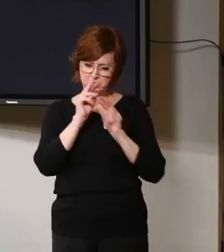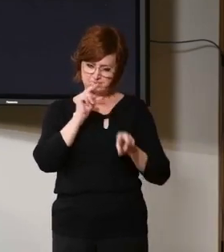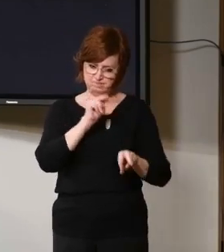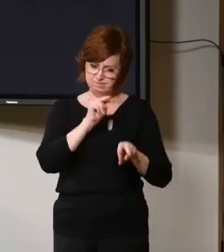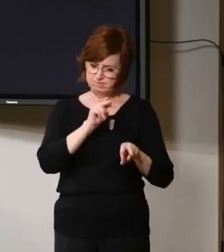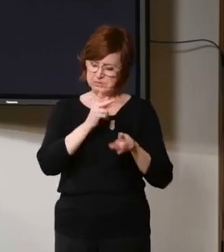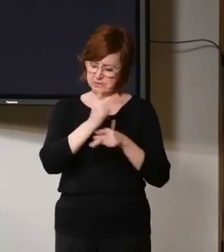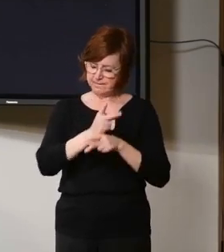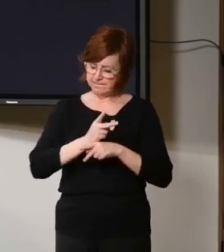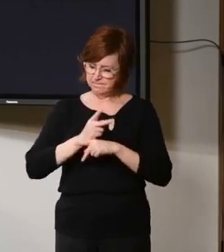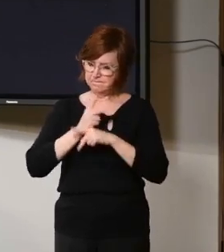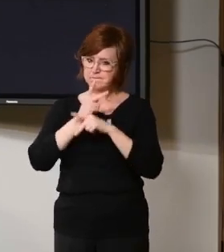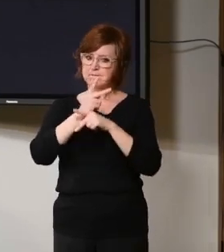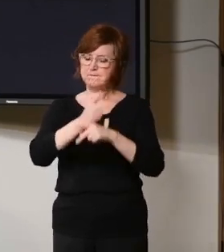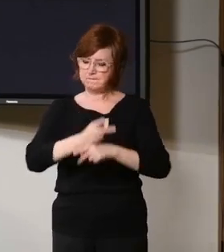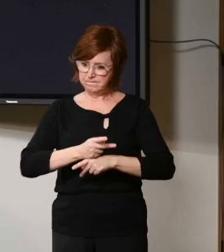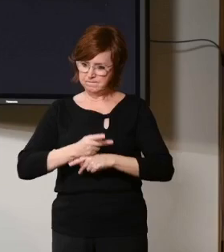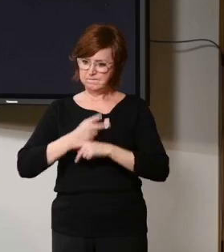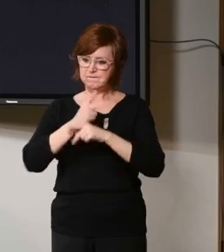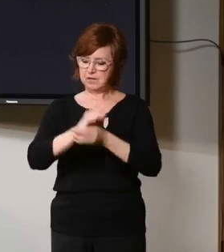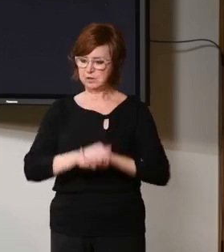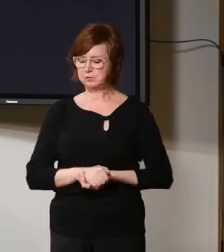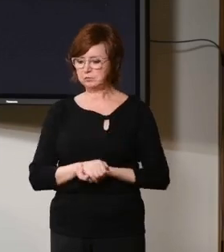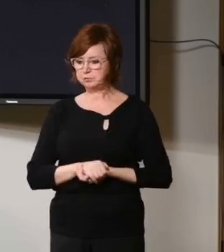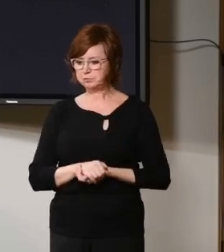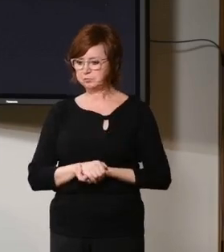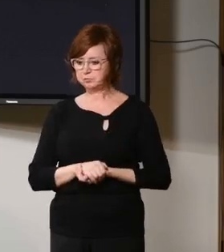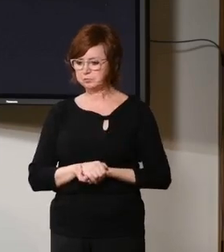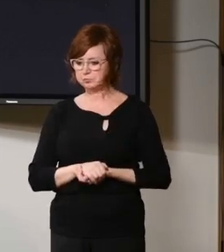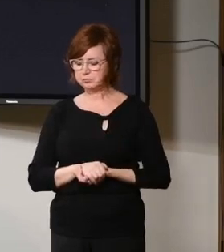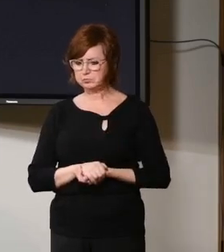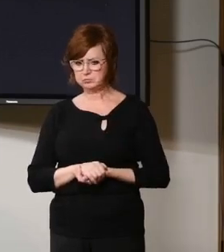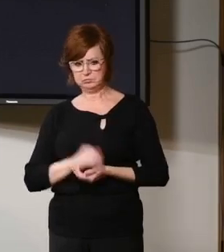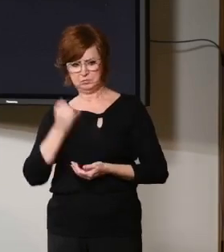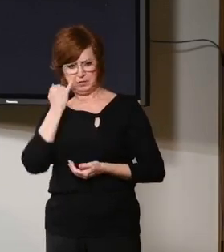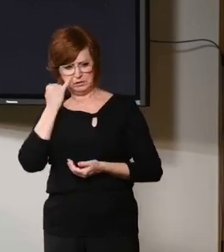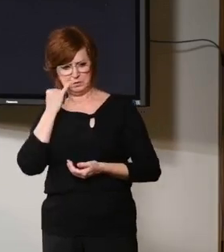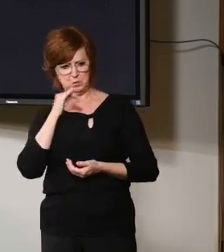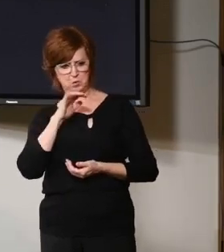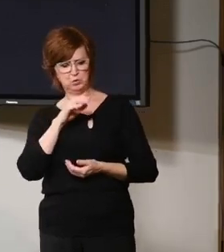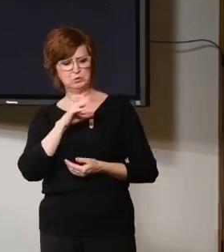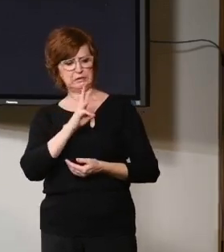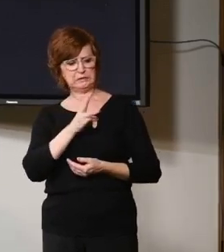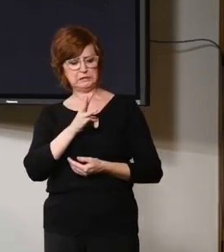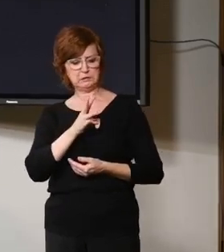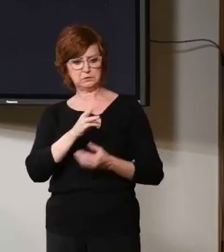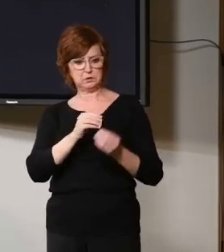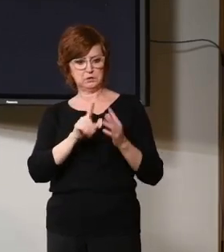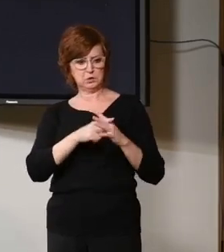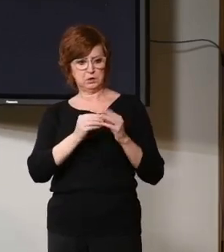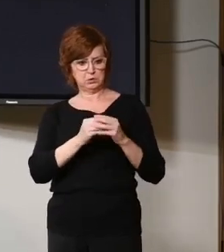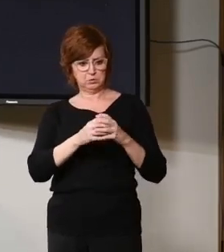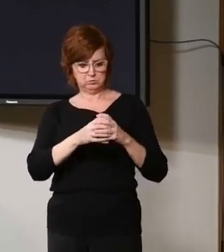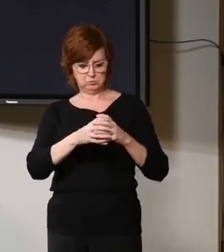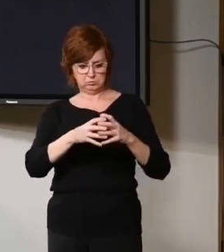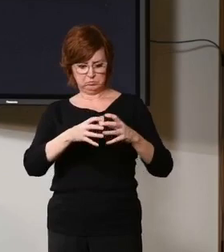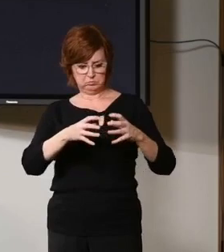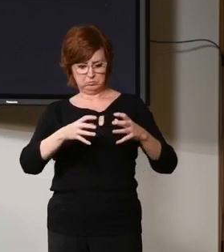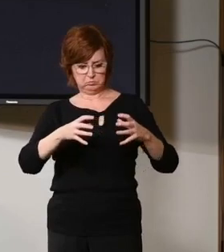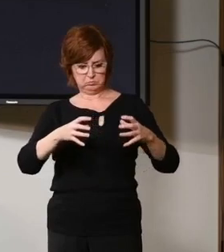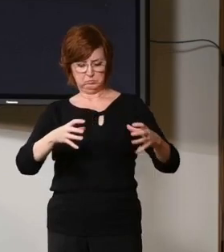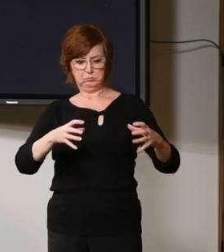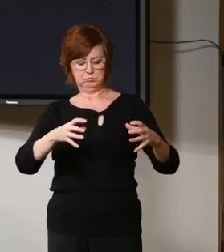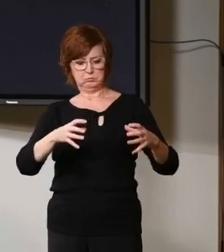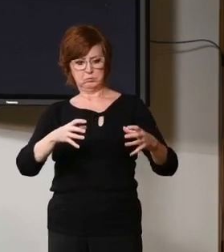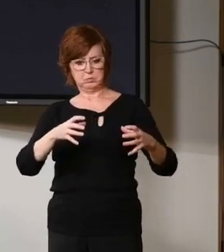if we start to see an increase, we need to understand what was the issue that resulted in that, and then we can